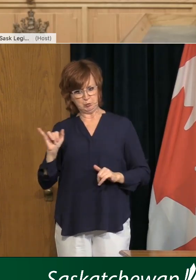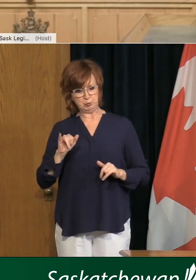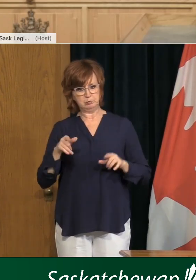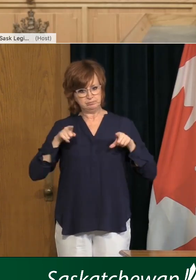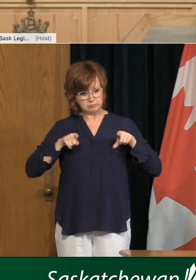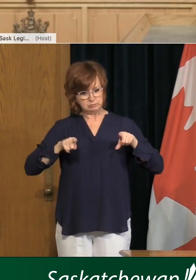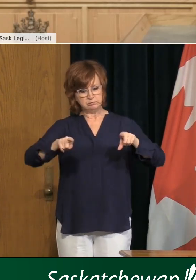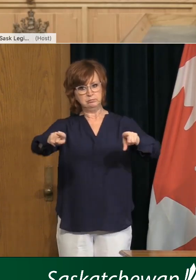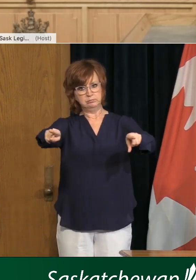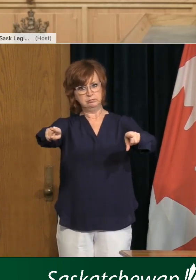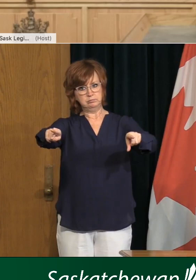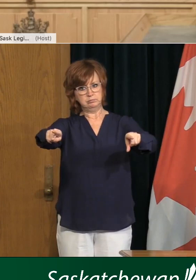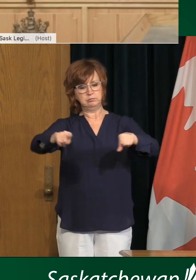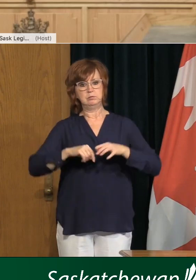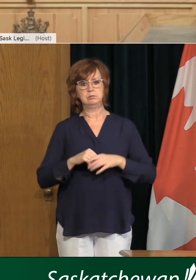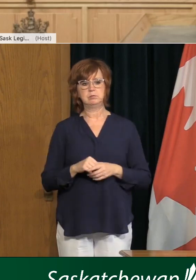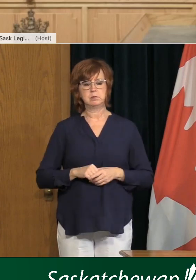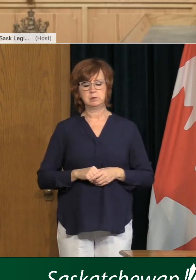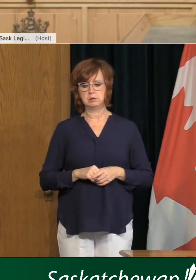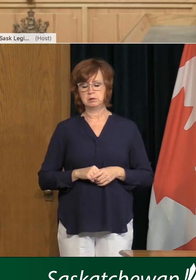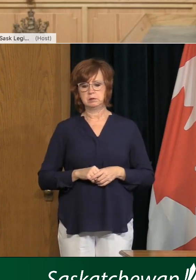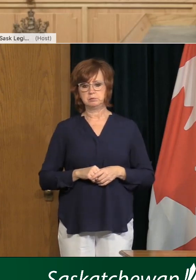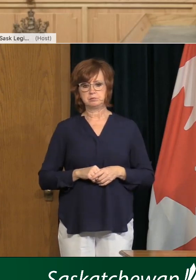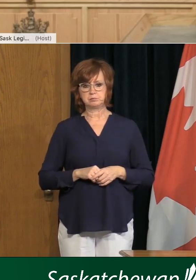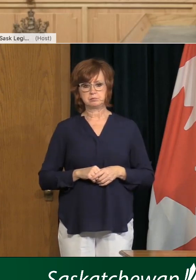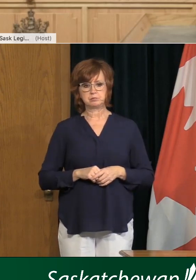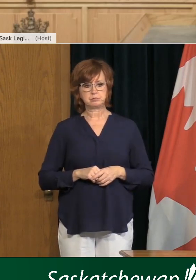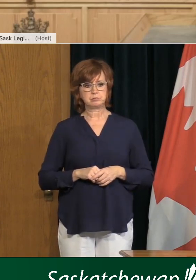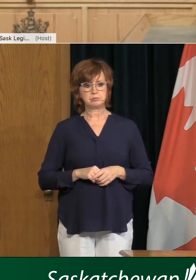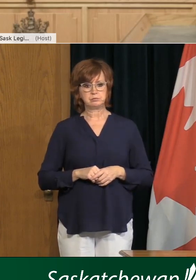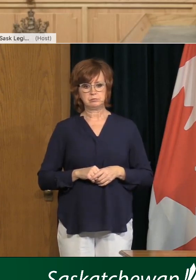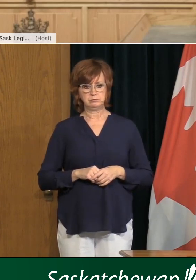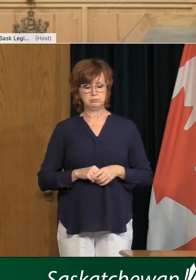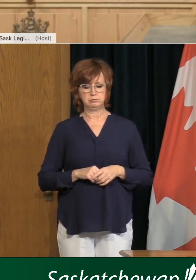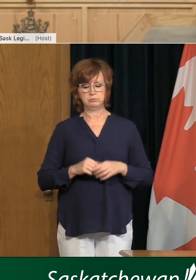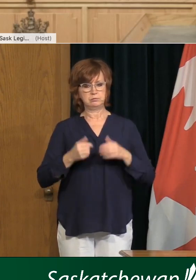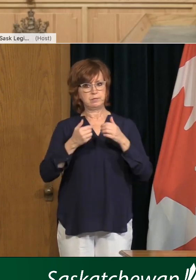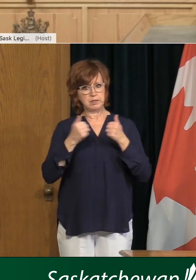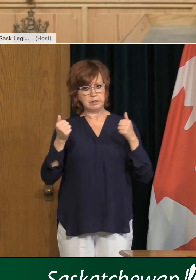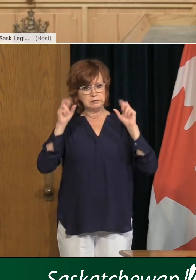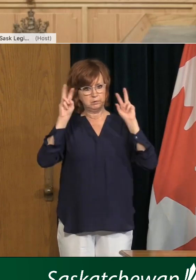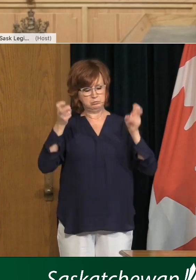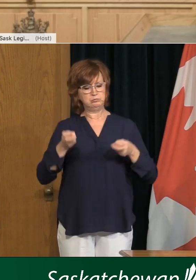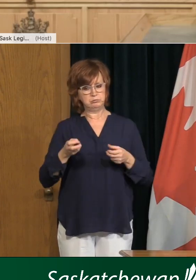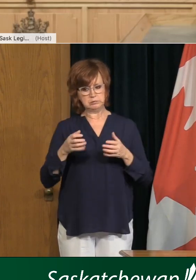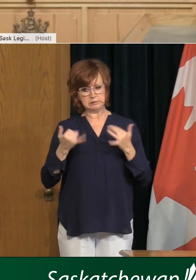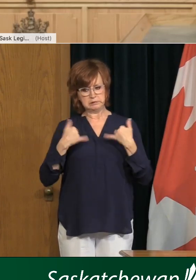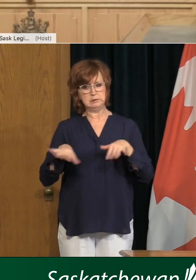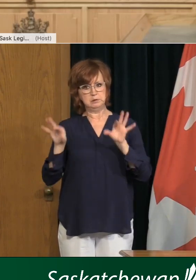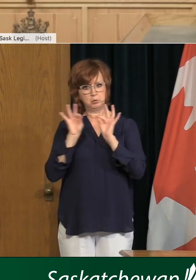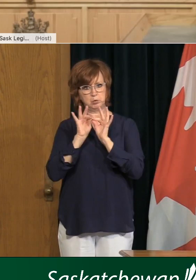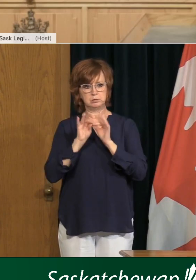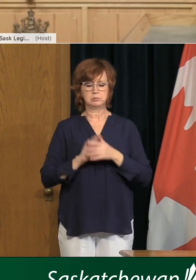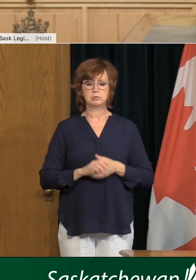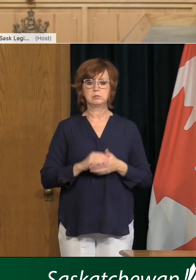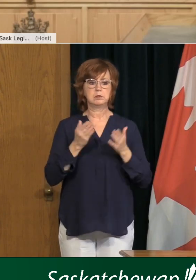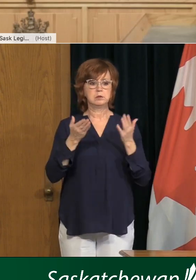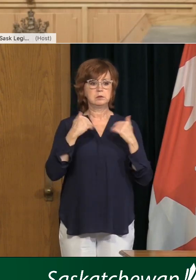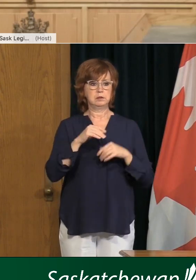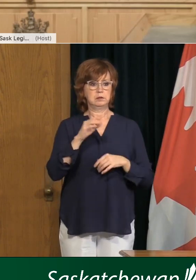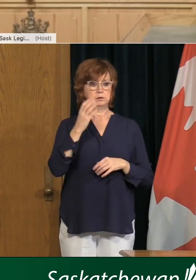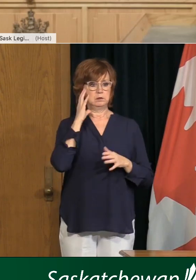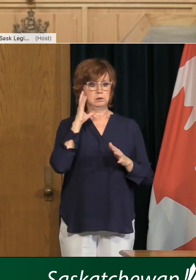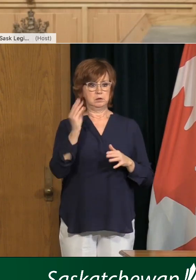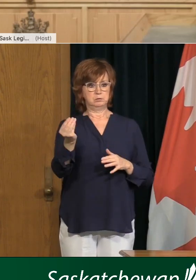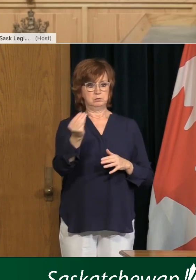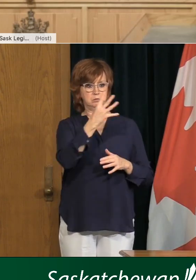services to those people who require health services for non-COVID-19 conditions. Next slide,